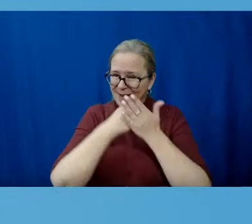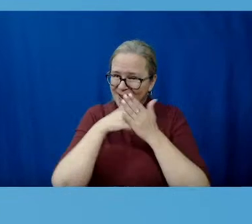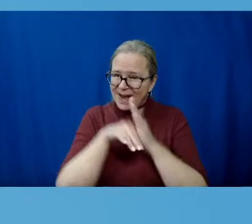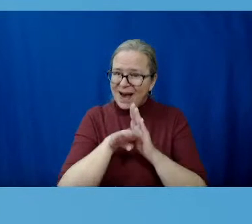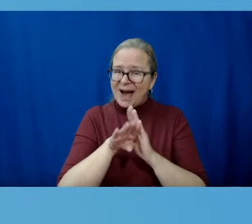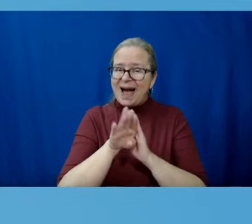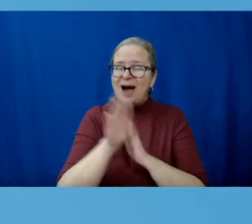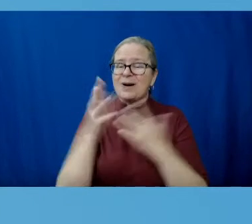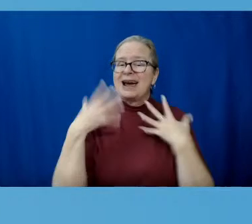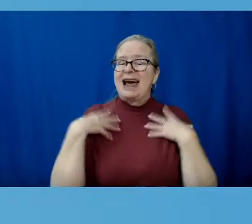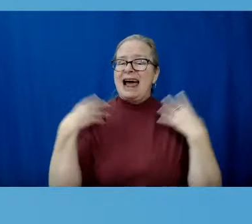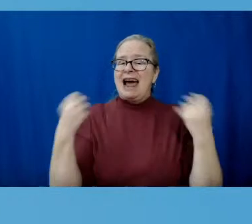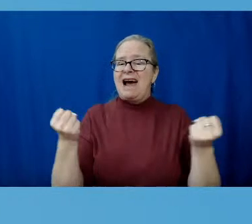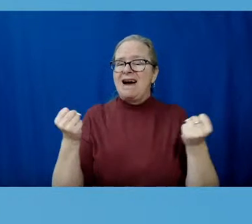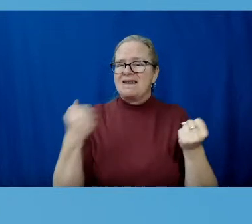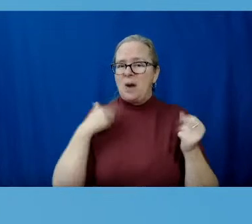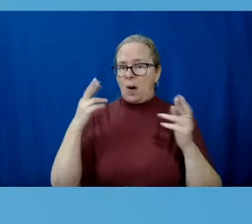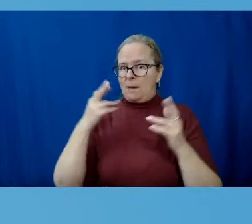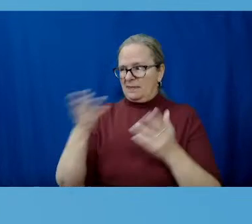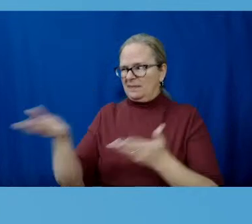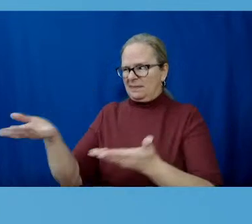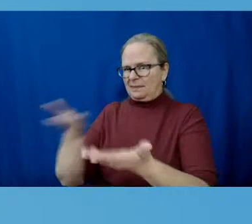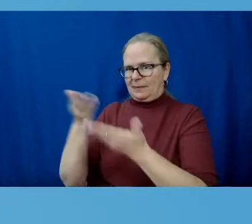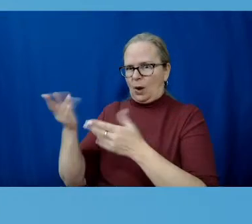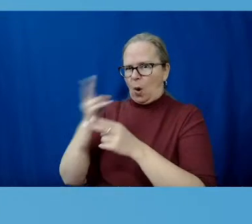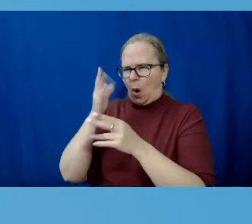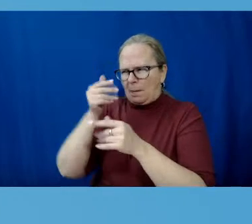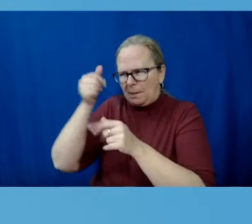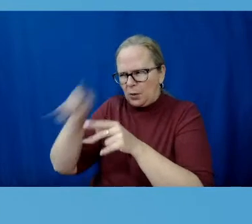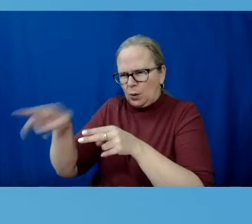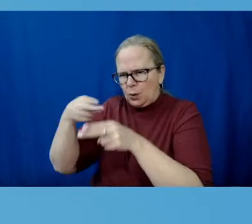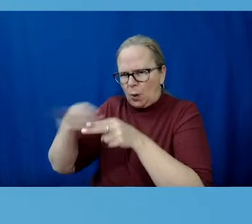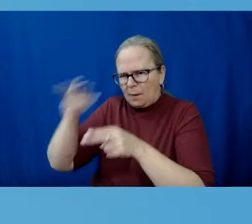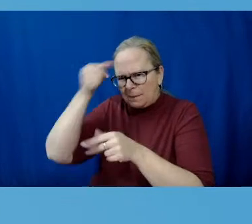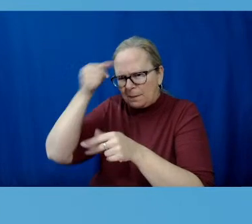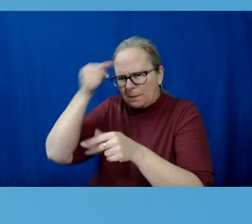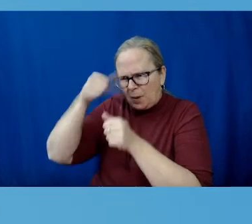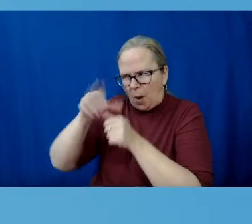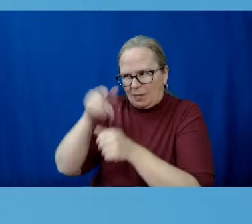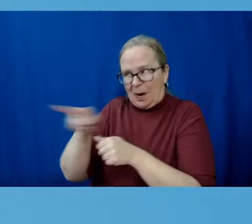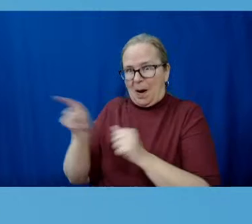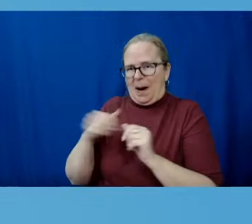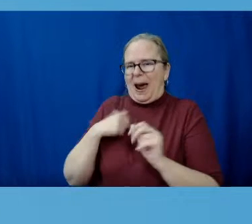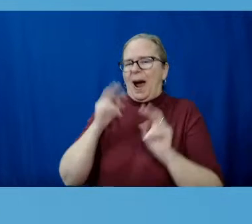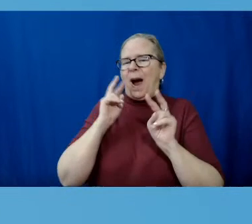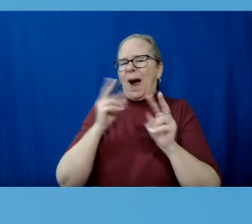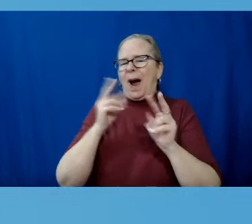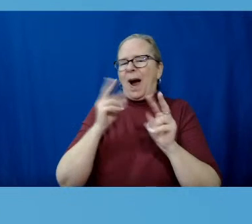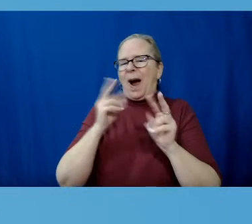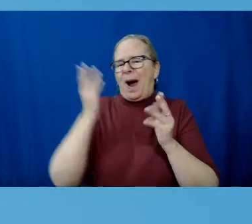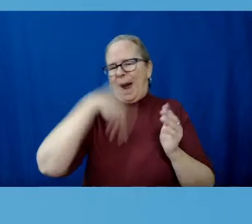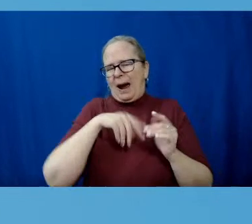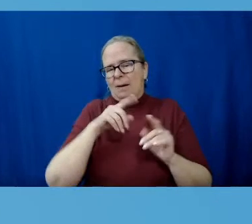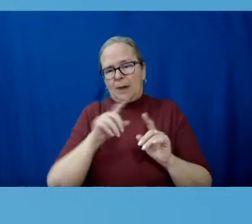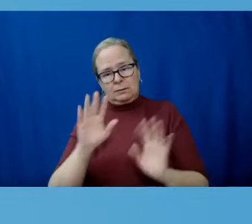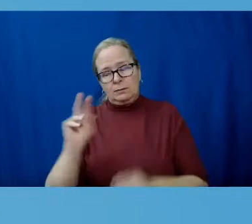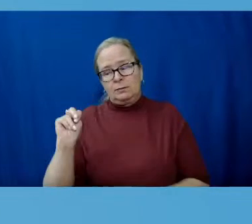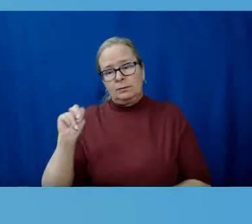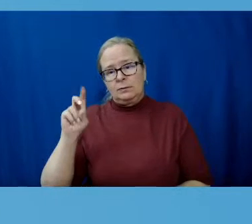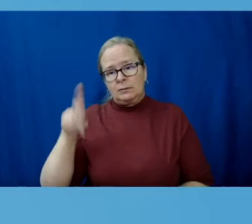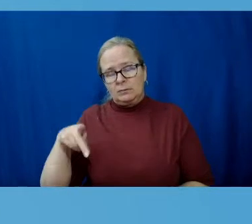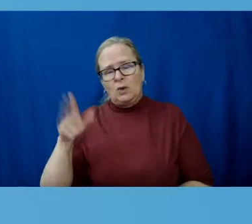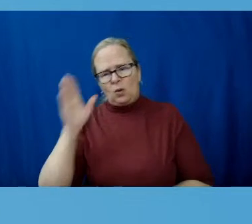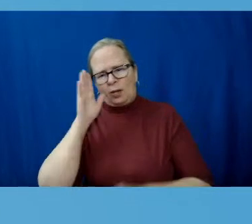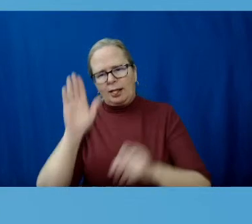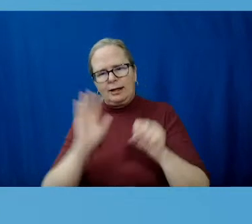is going to be pushing healthcare, because healthcare is a huge issue, of course, always has been, always will, but particularly so during the pandemic.